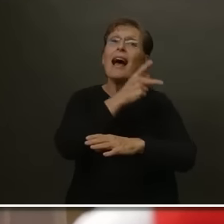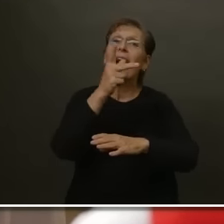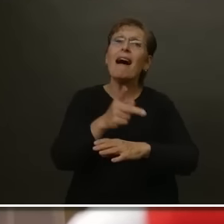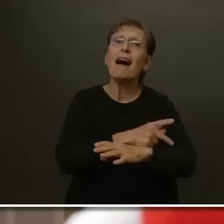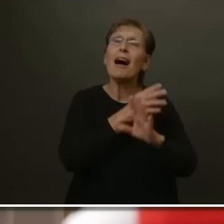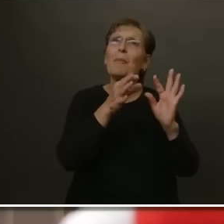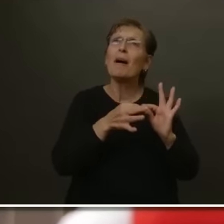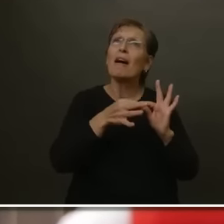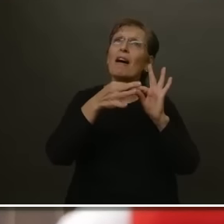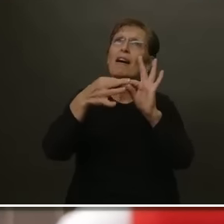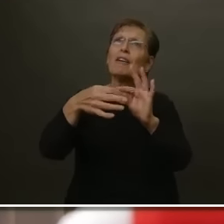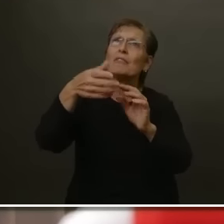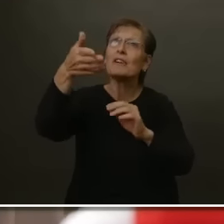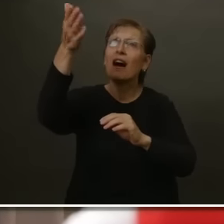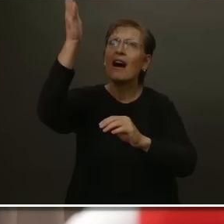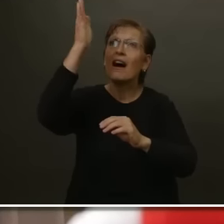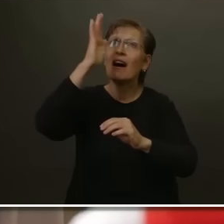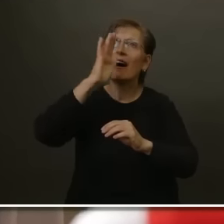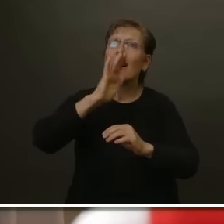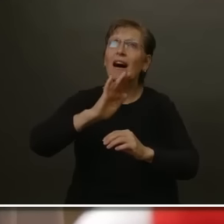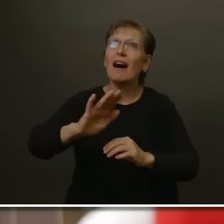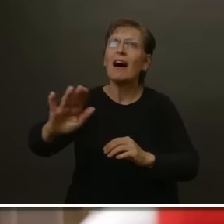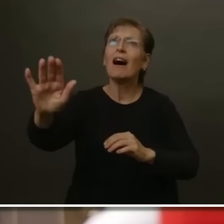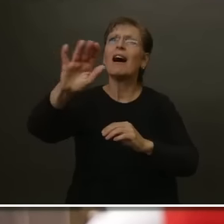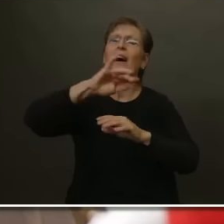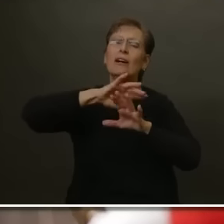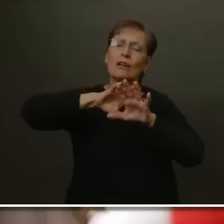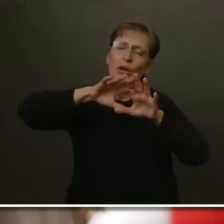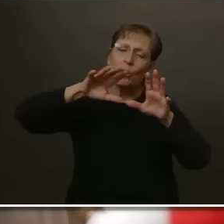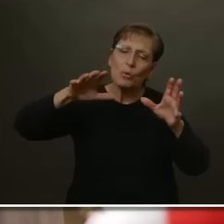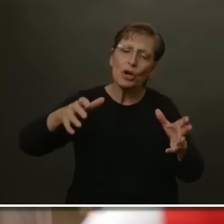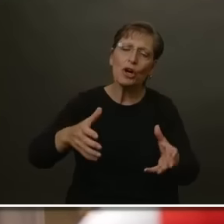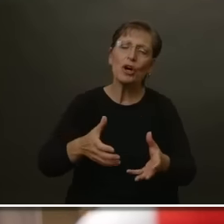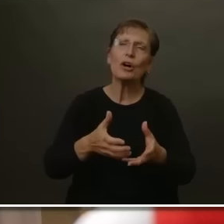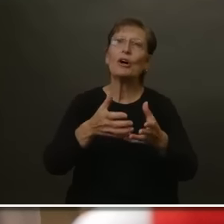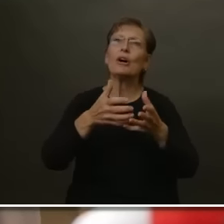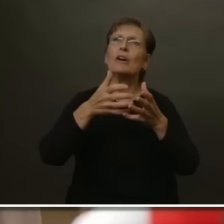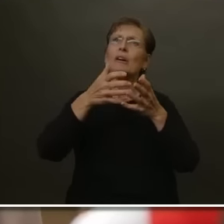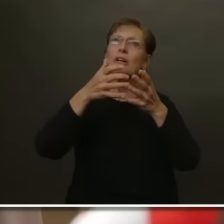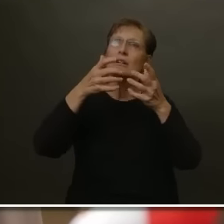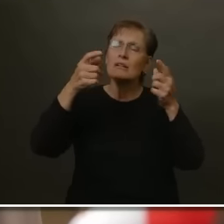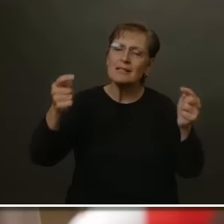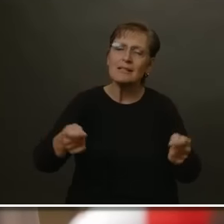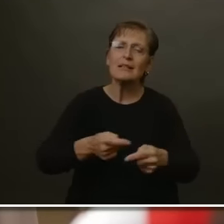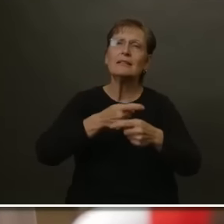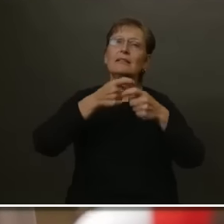Thank you.